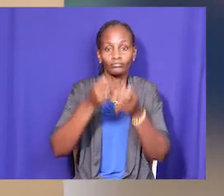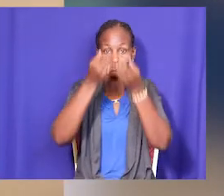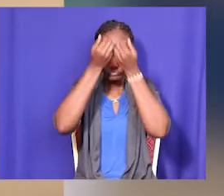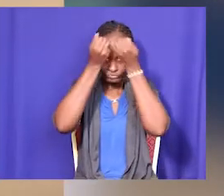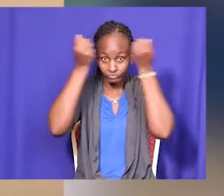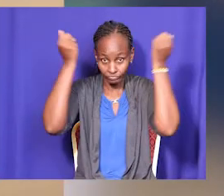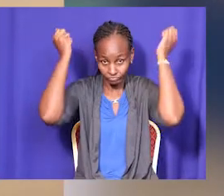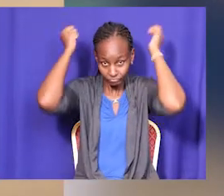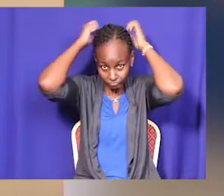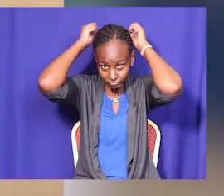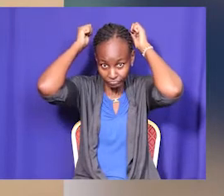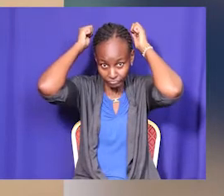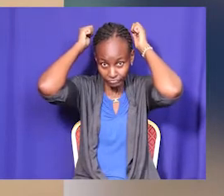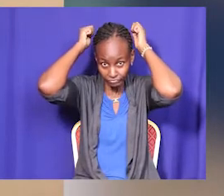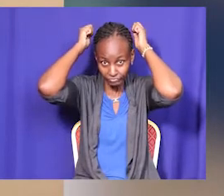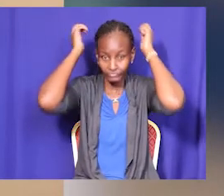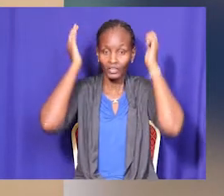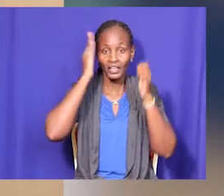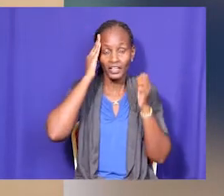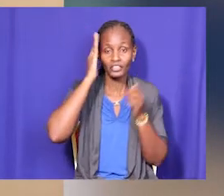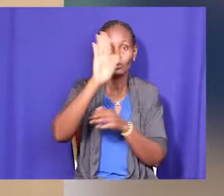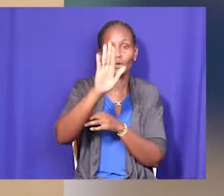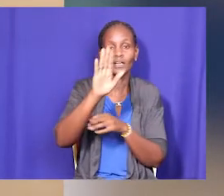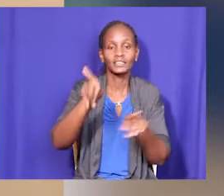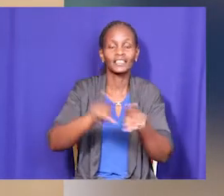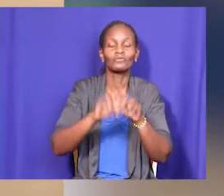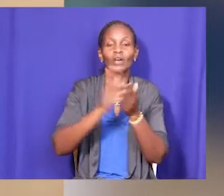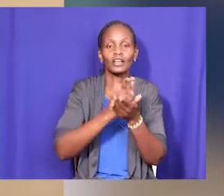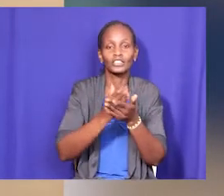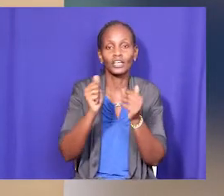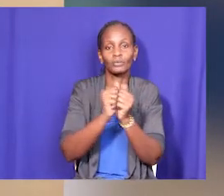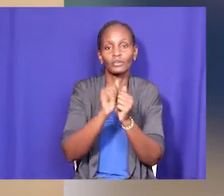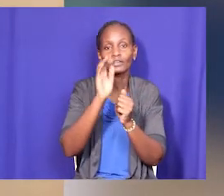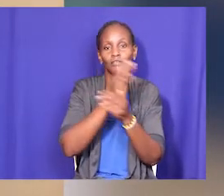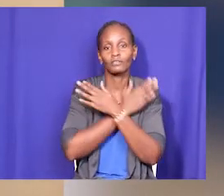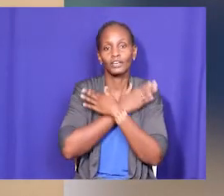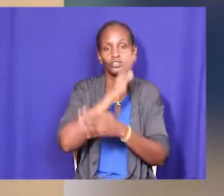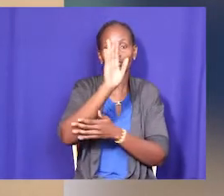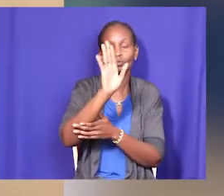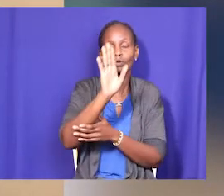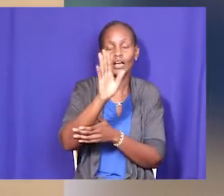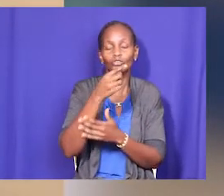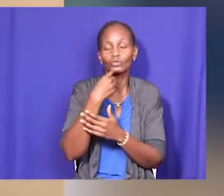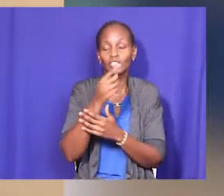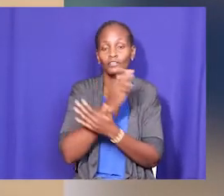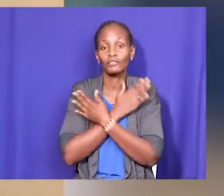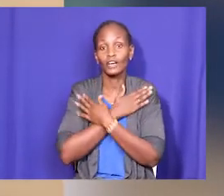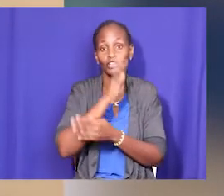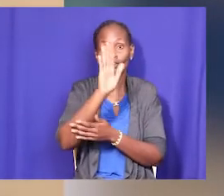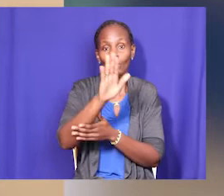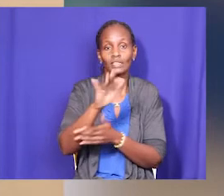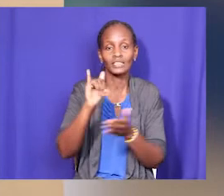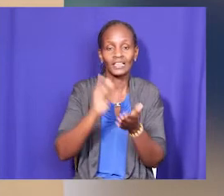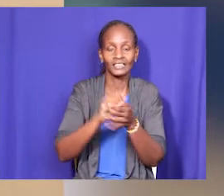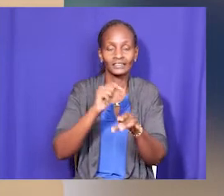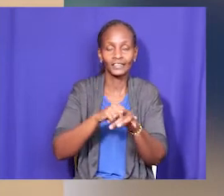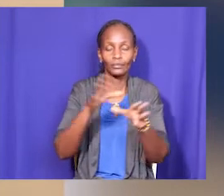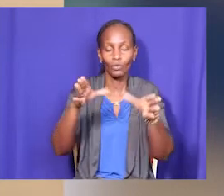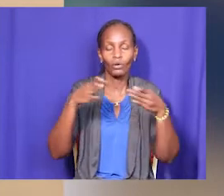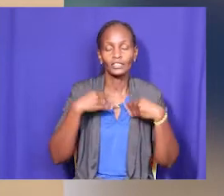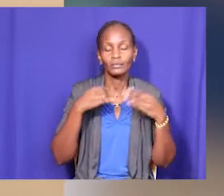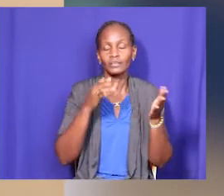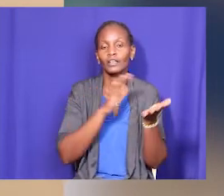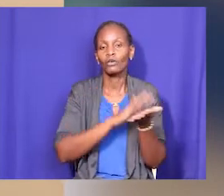that. And you can share it with your friends just to tell them that when you receive the